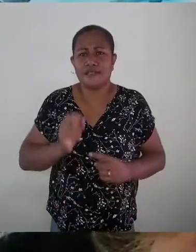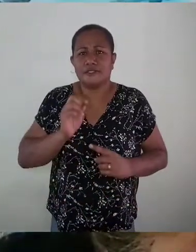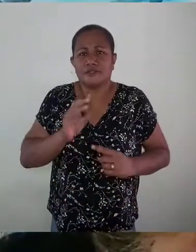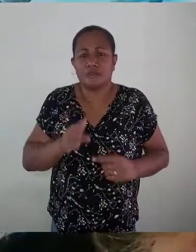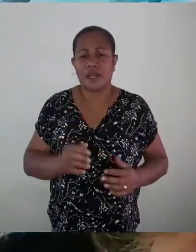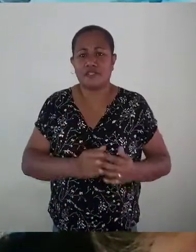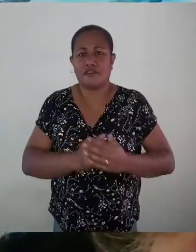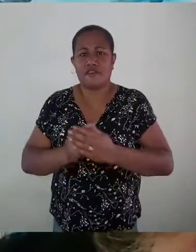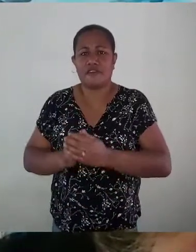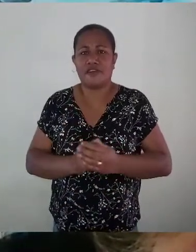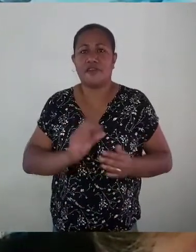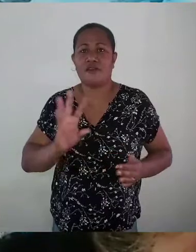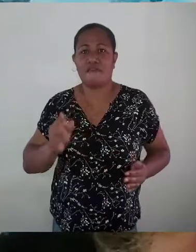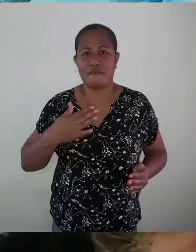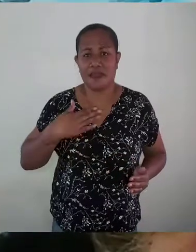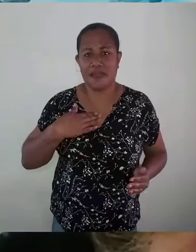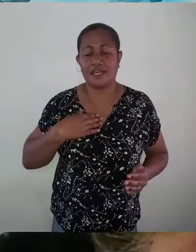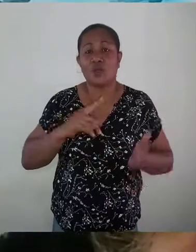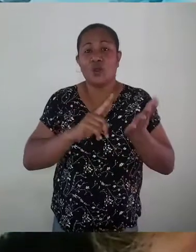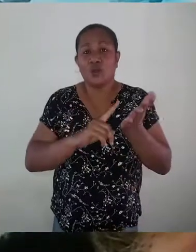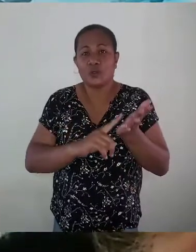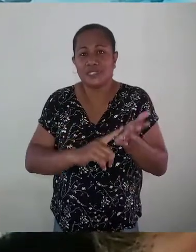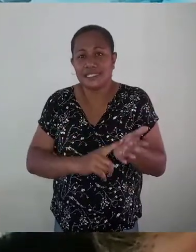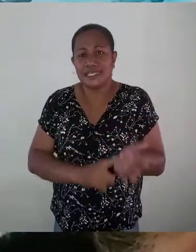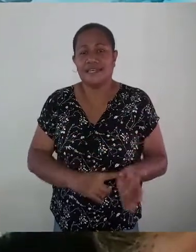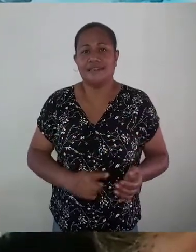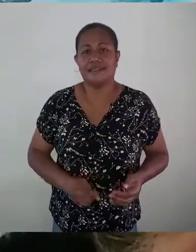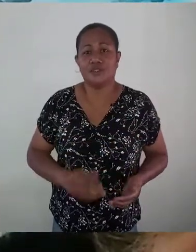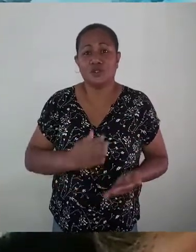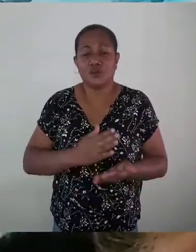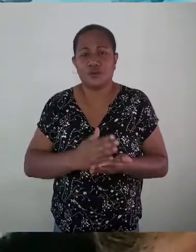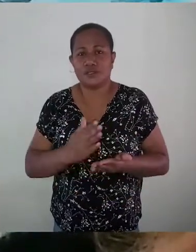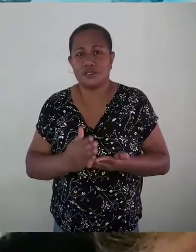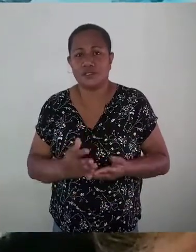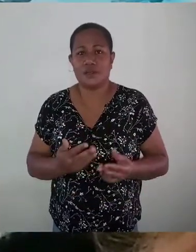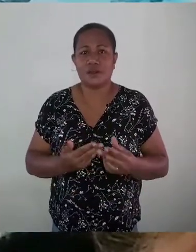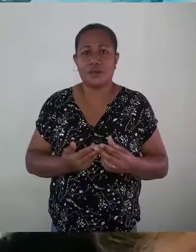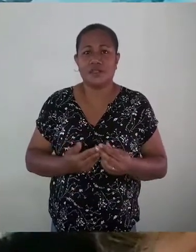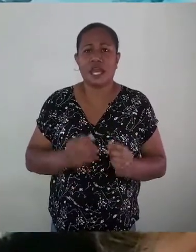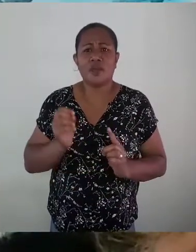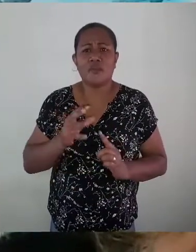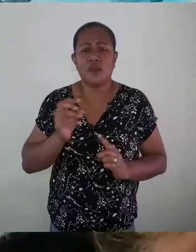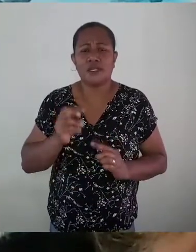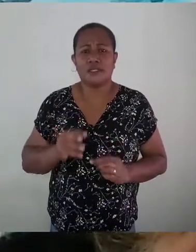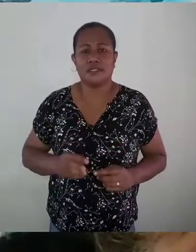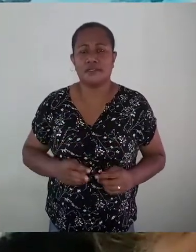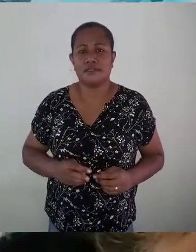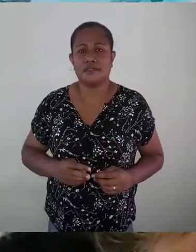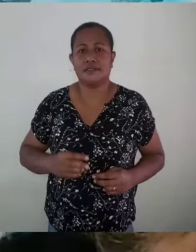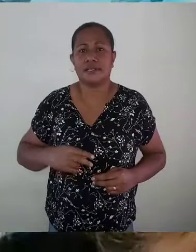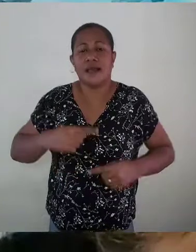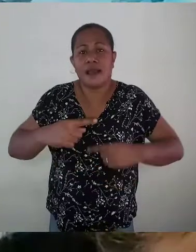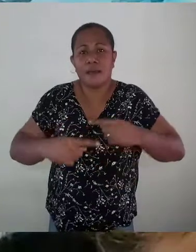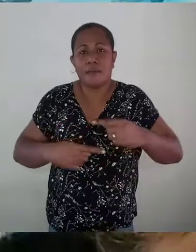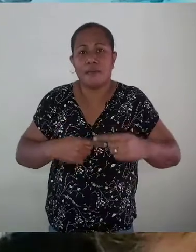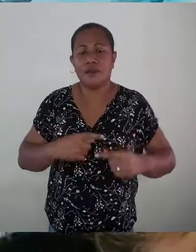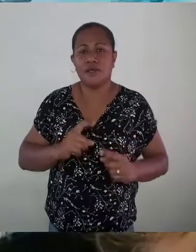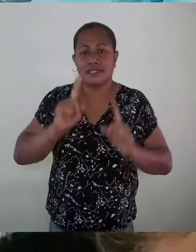of mine, Lusia, who would like to share with you a very important message about staying